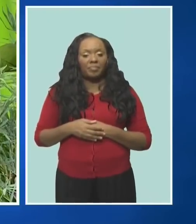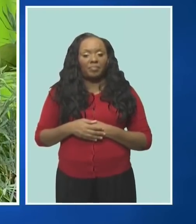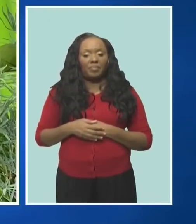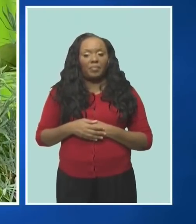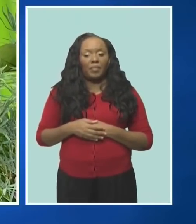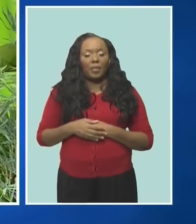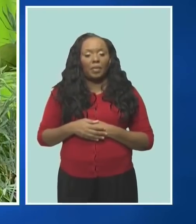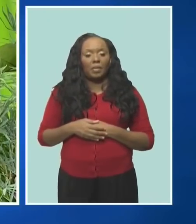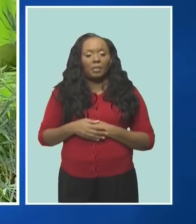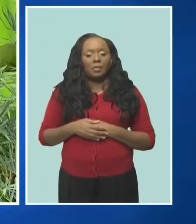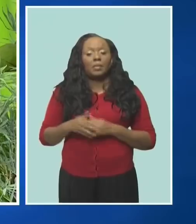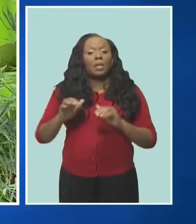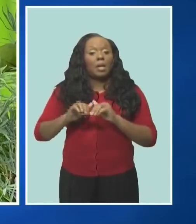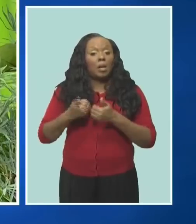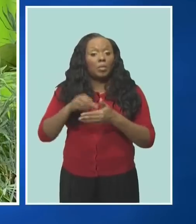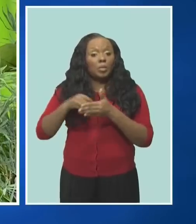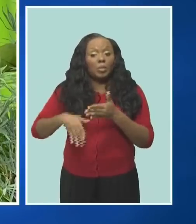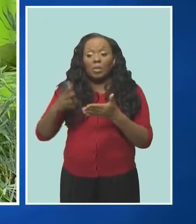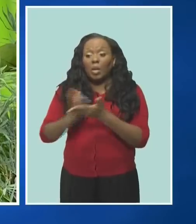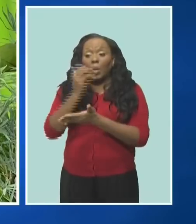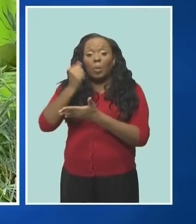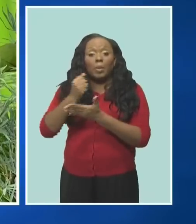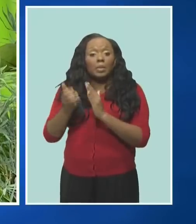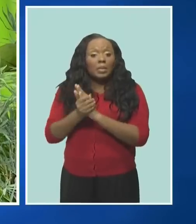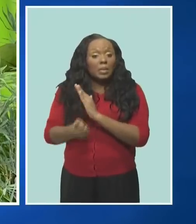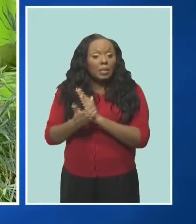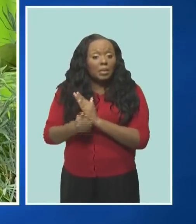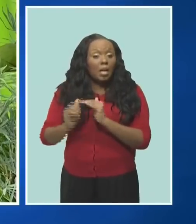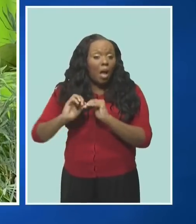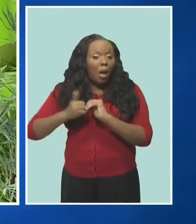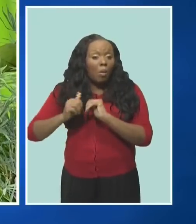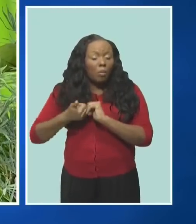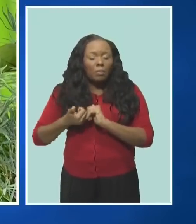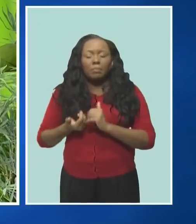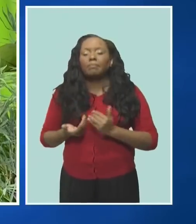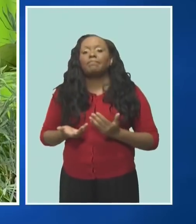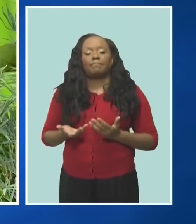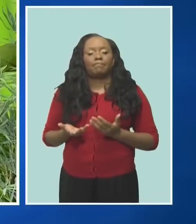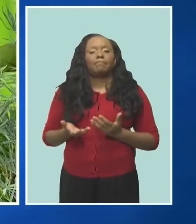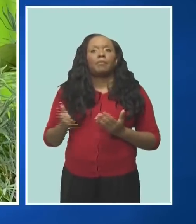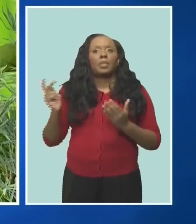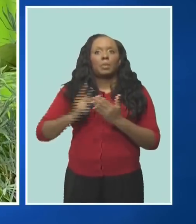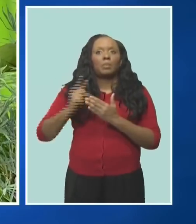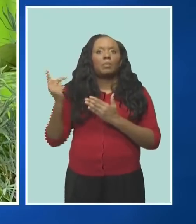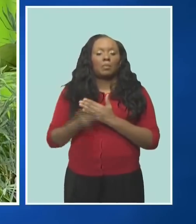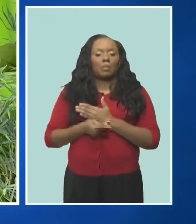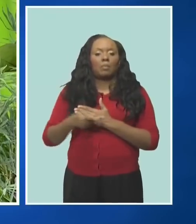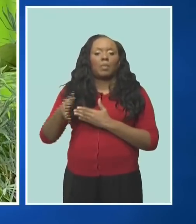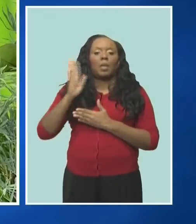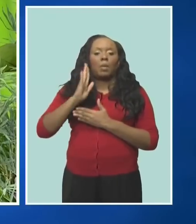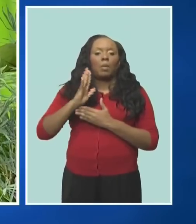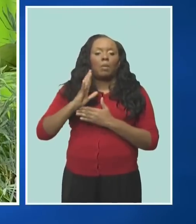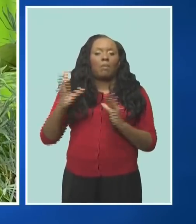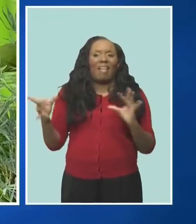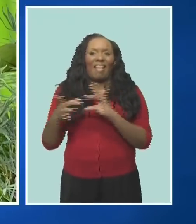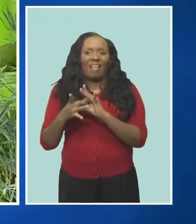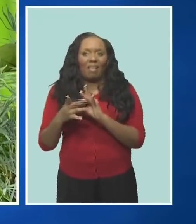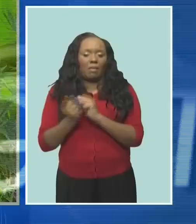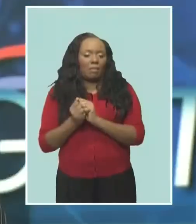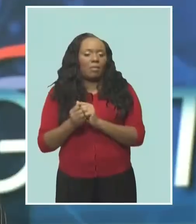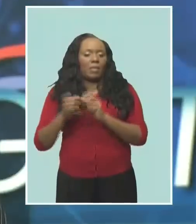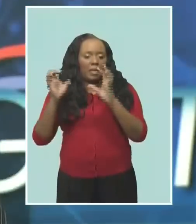to acquire the skill? This particular program will be complementary with what is happening in the education